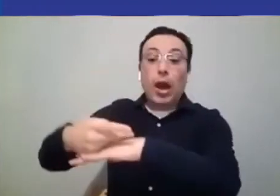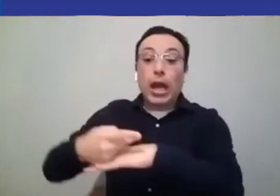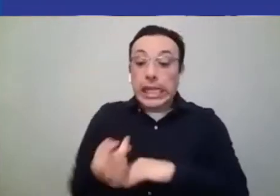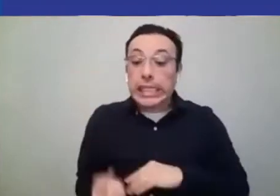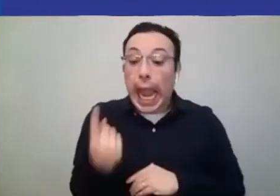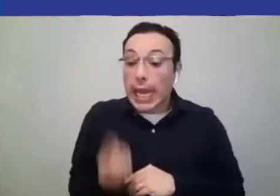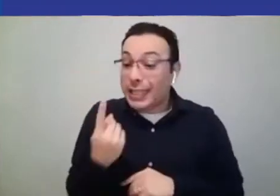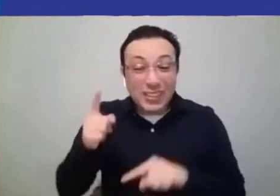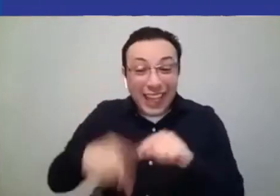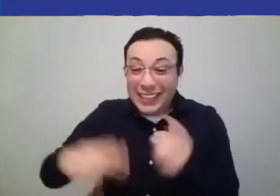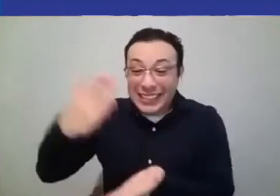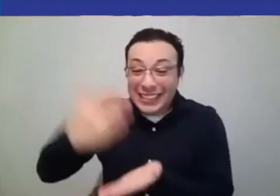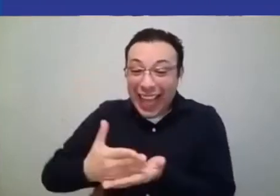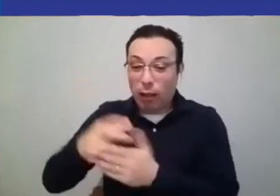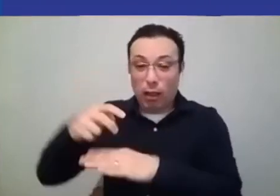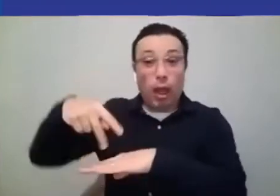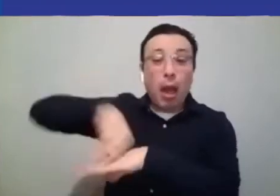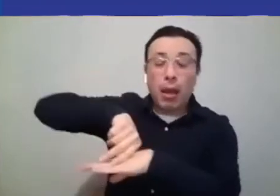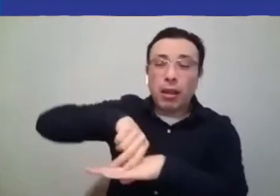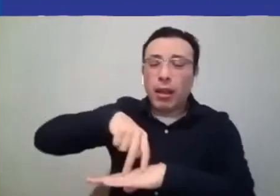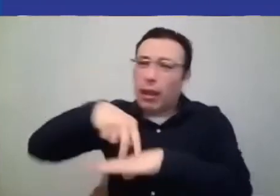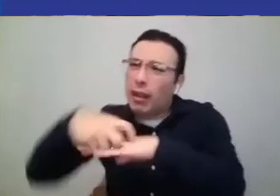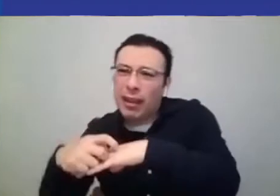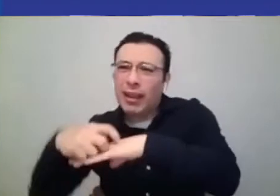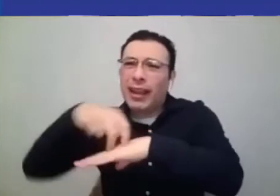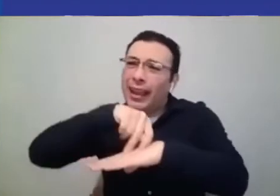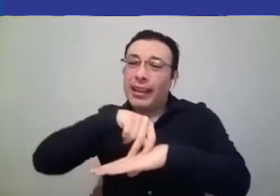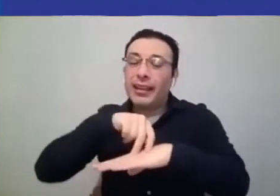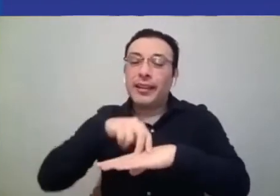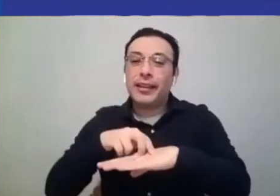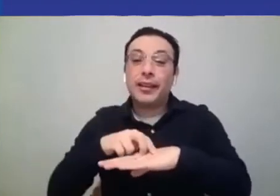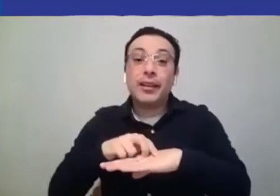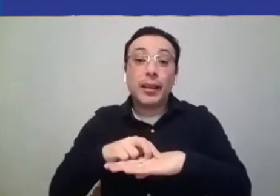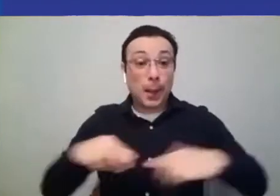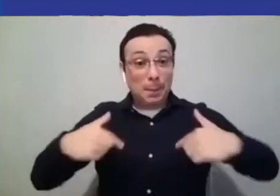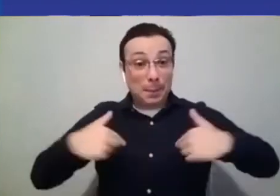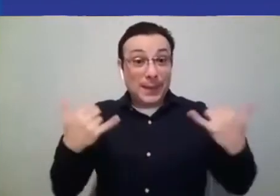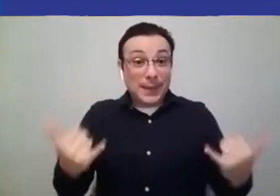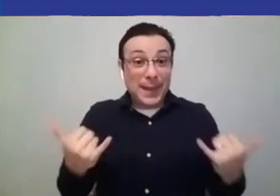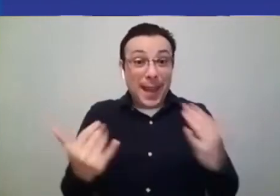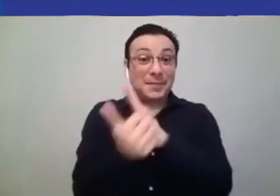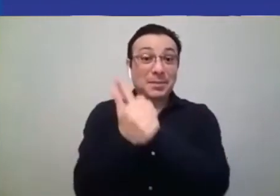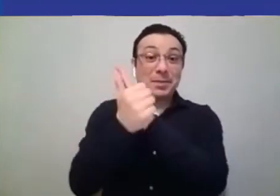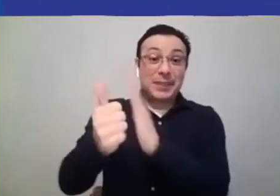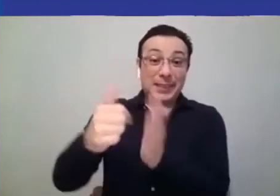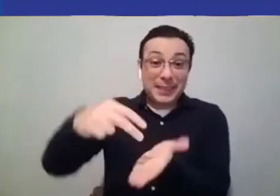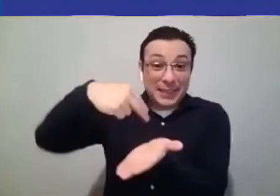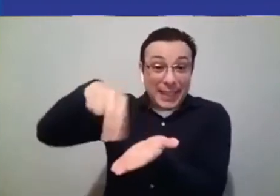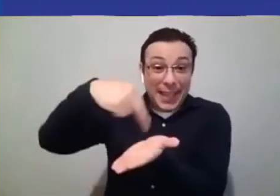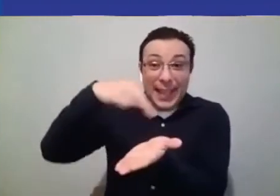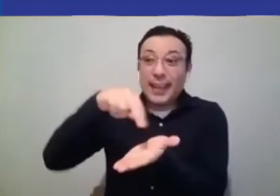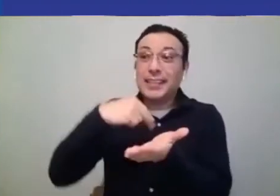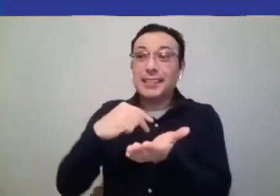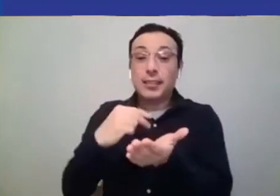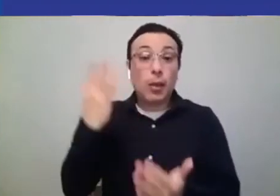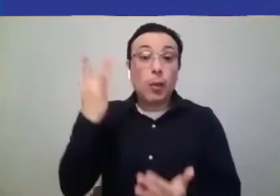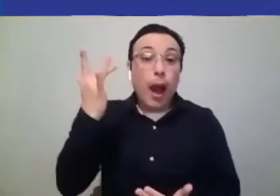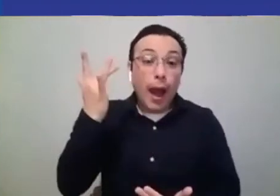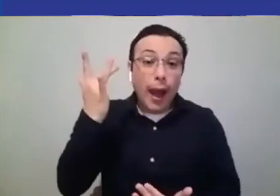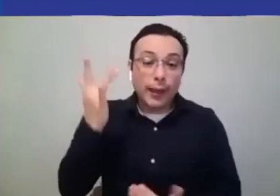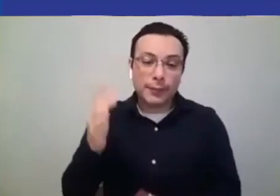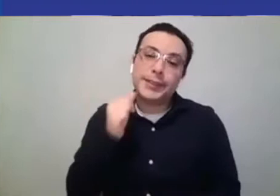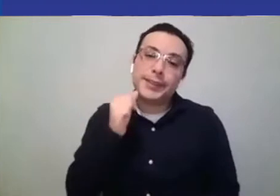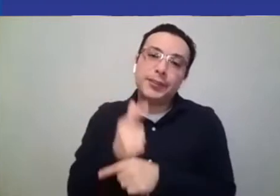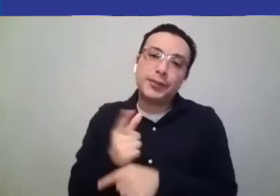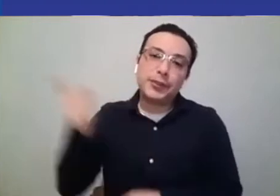fall down and they'd be like, get up. You can't stop dancing yet. And so they like to credit themselves for my